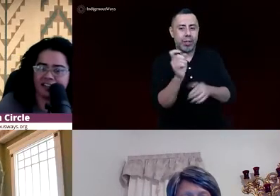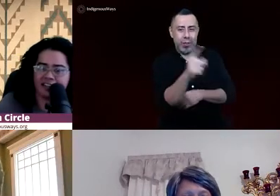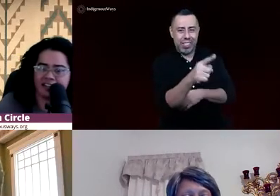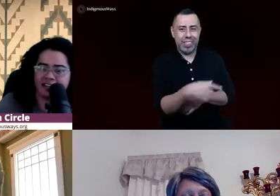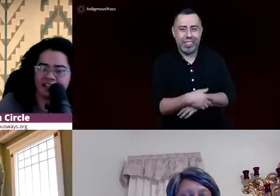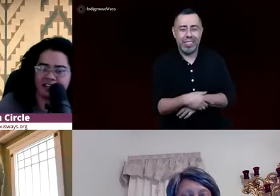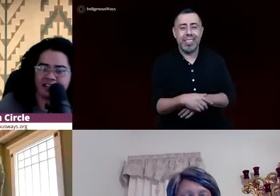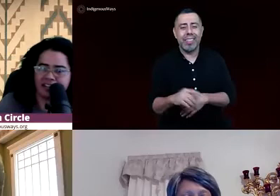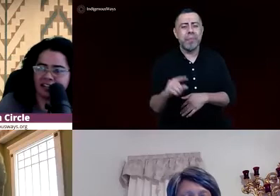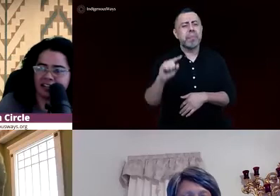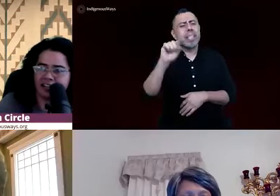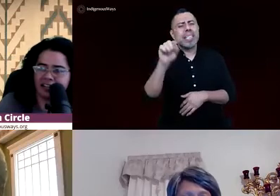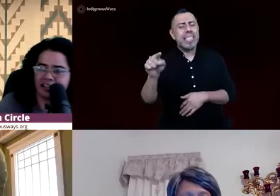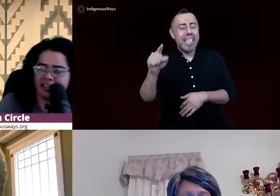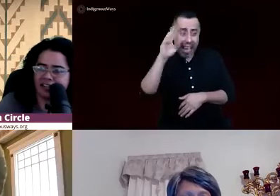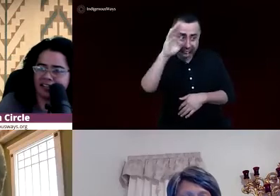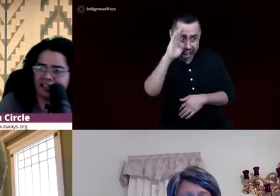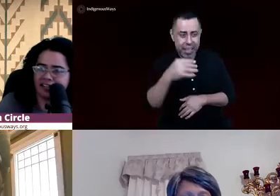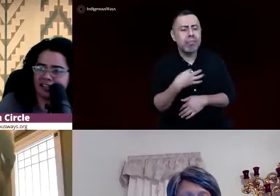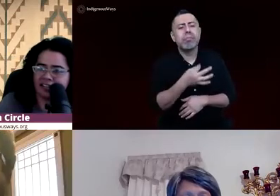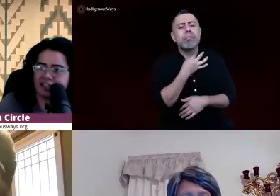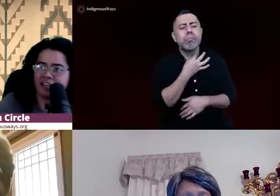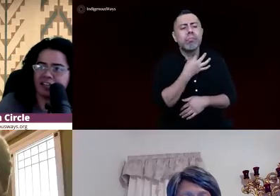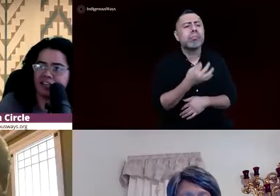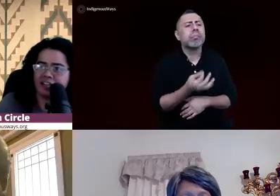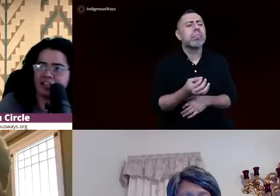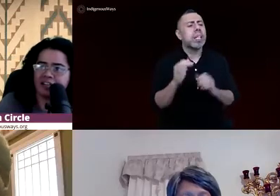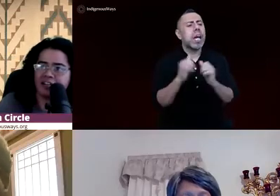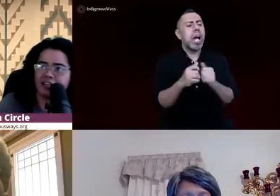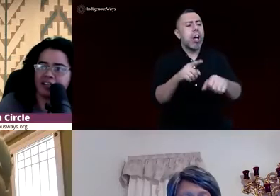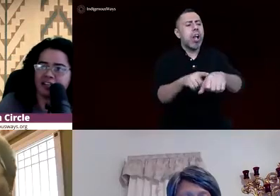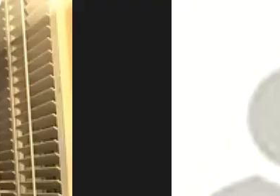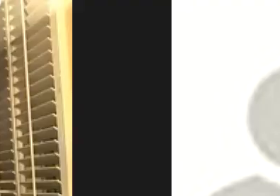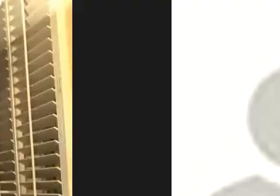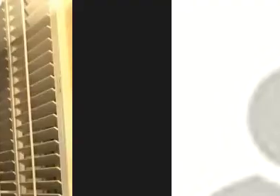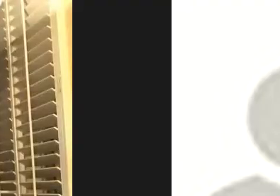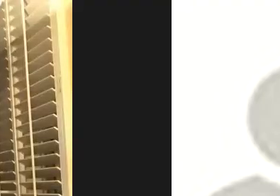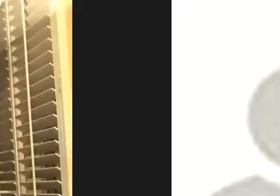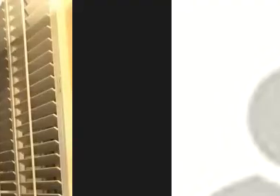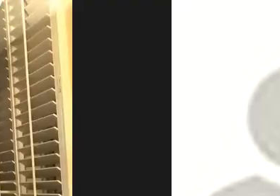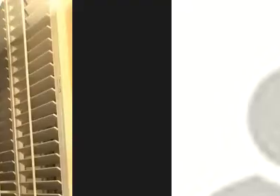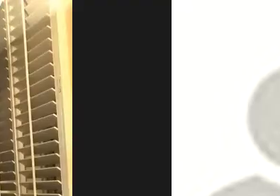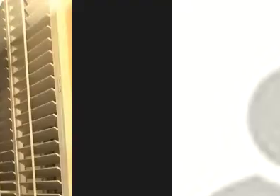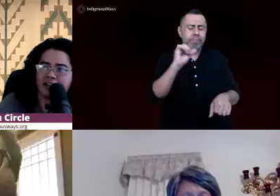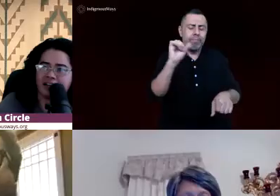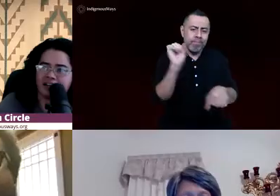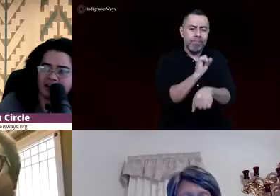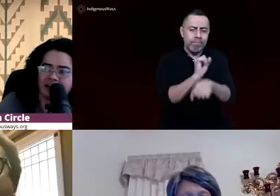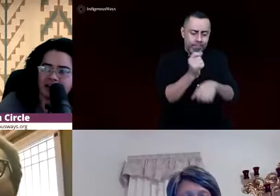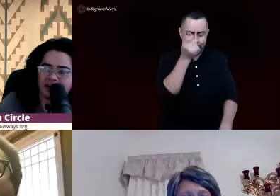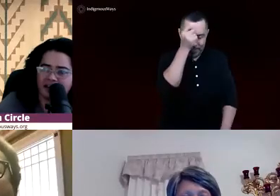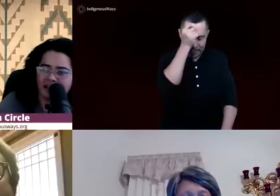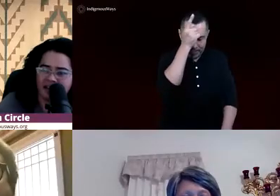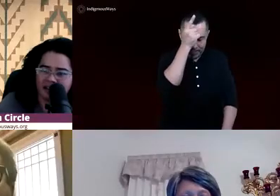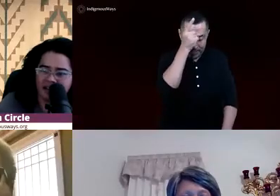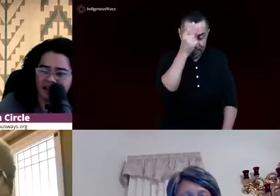I just want to know, how long did it take you to really get your grip on the fact that you had to do this